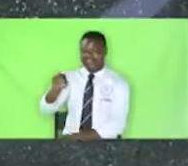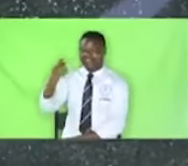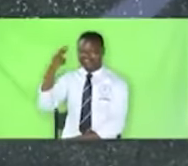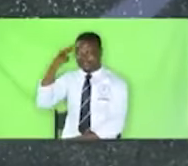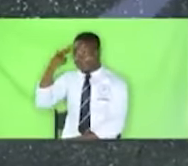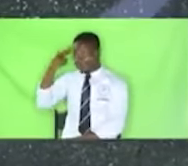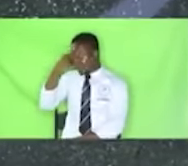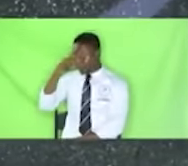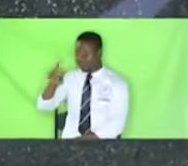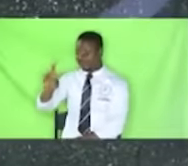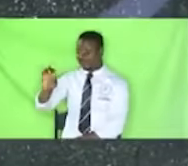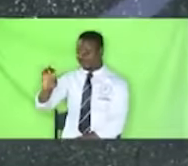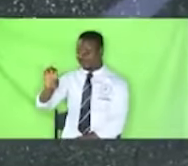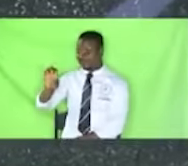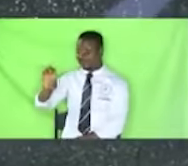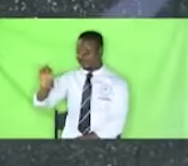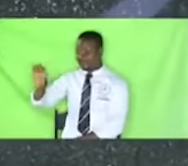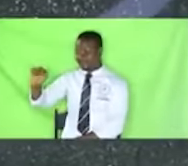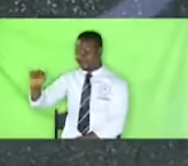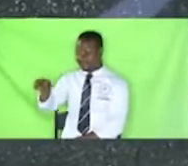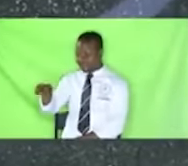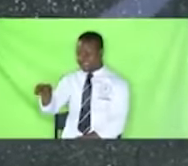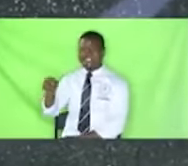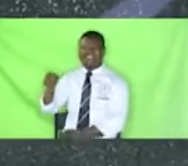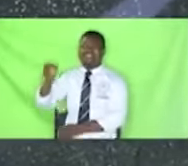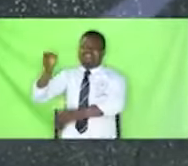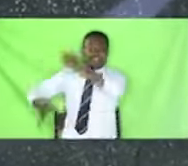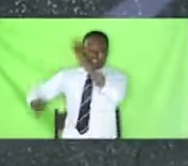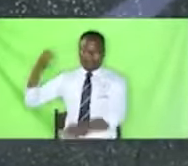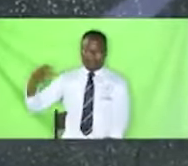Rebecca, very, very judgmental.